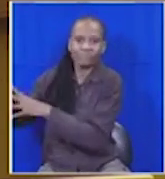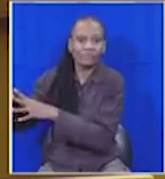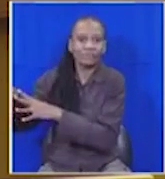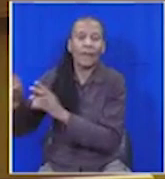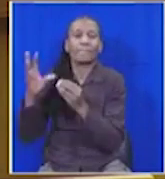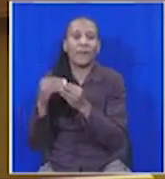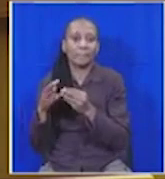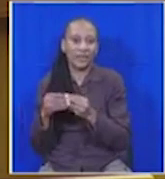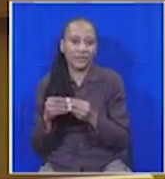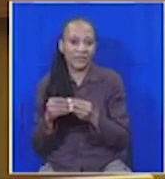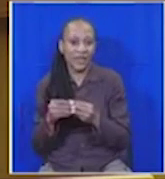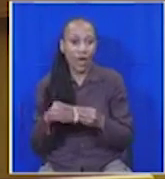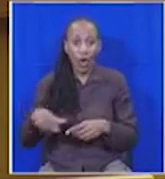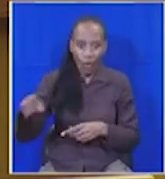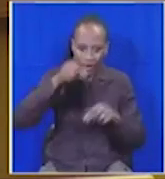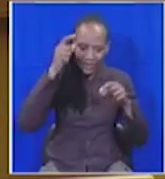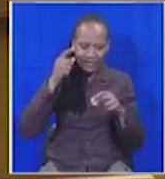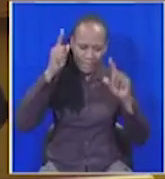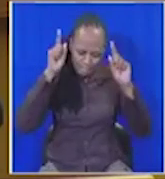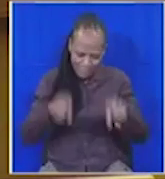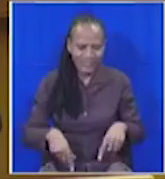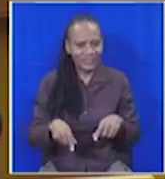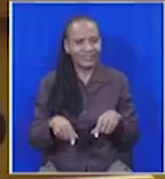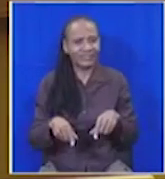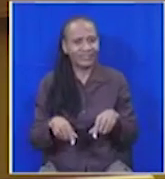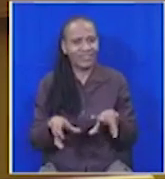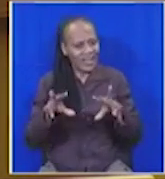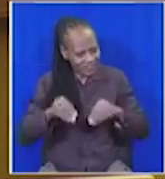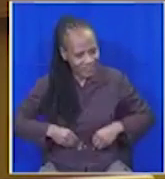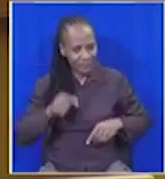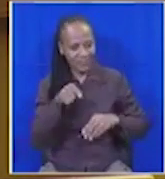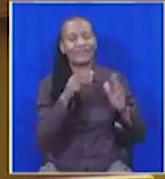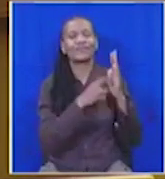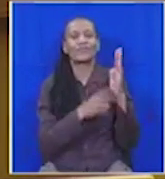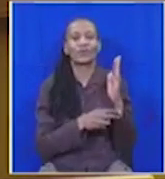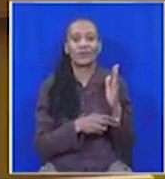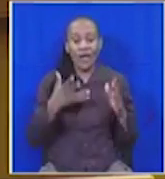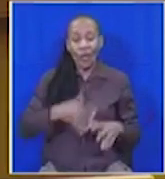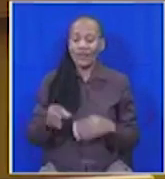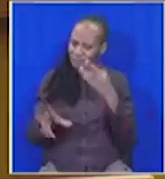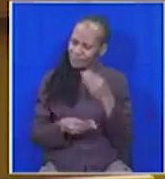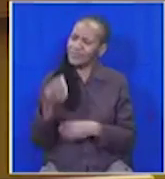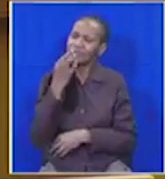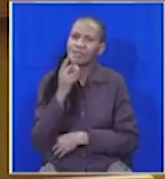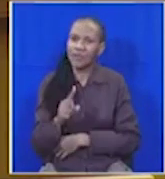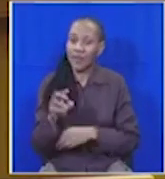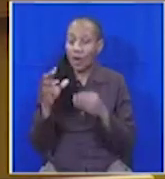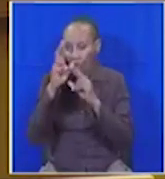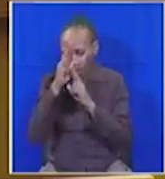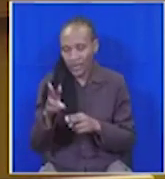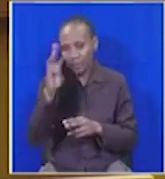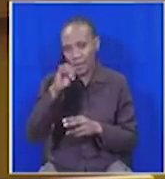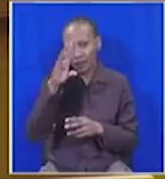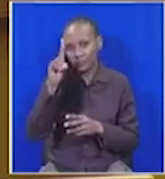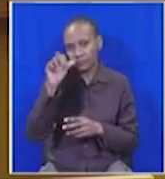we all had to agree to that. Now, Chair, I just want to say that the Honourable Ndakane referred to